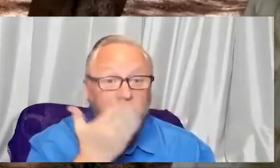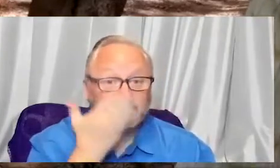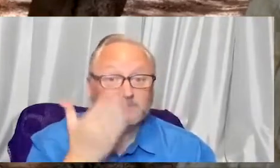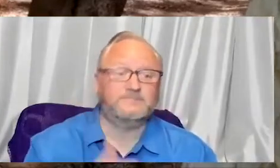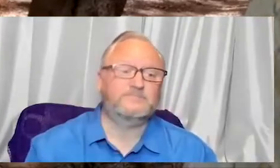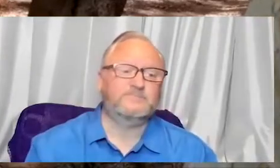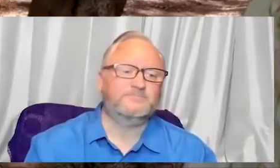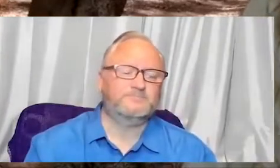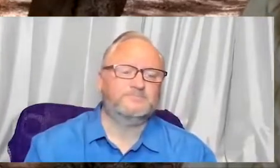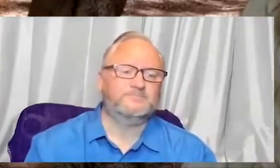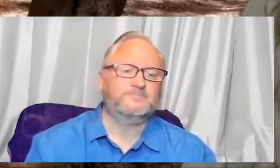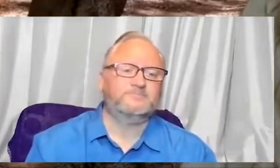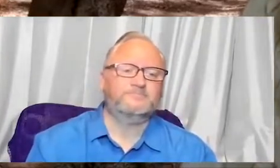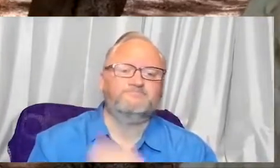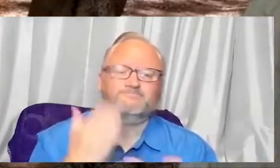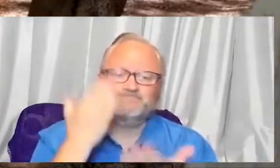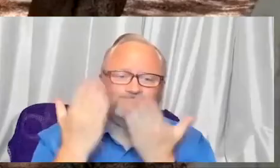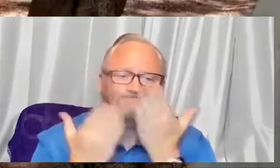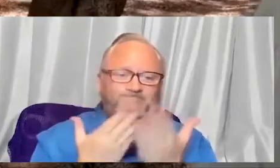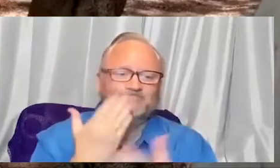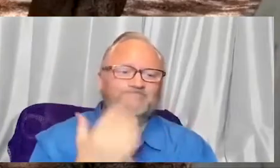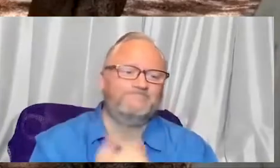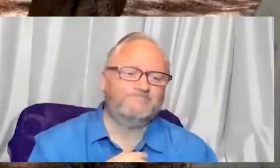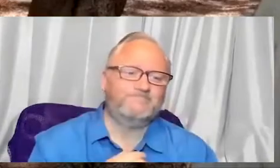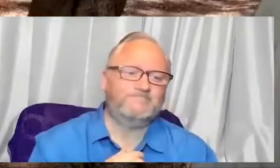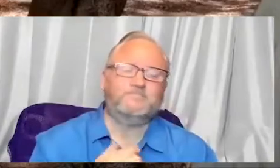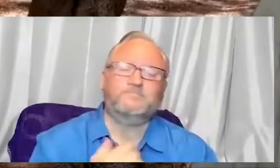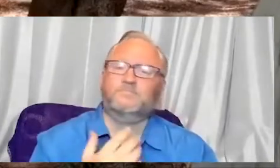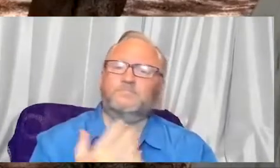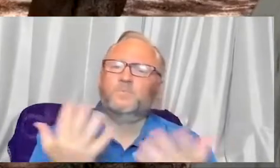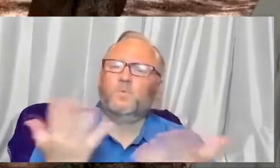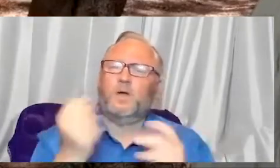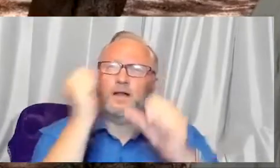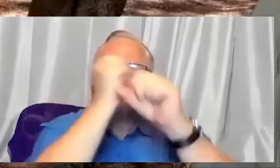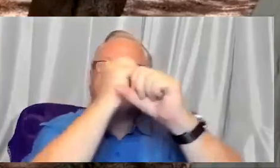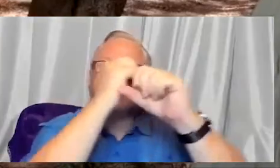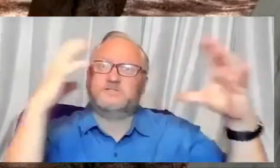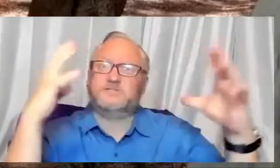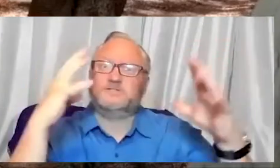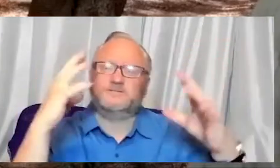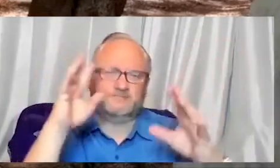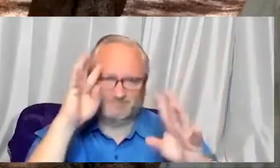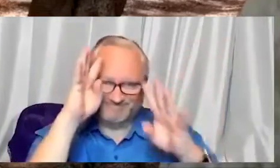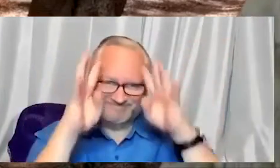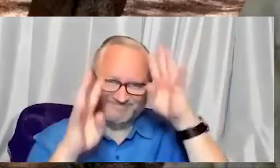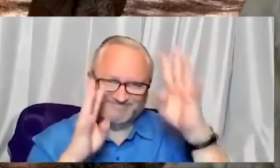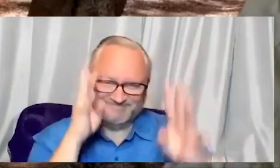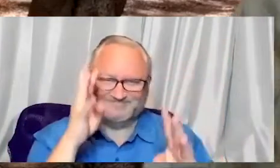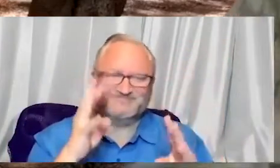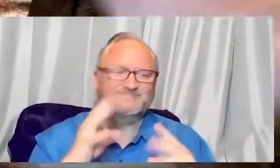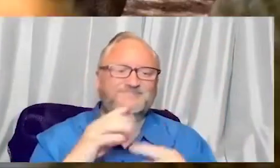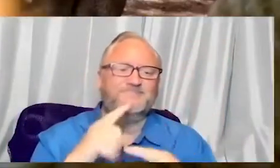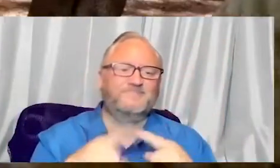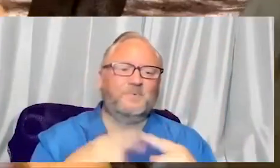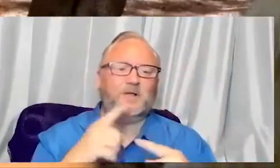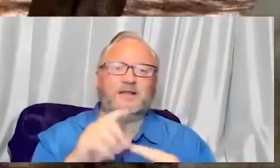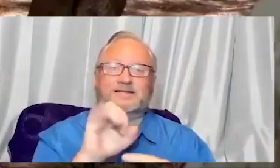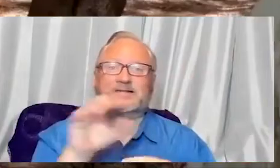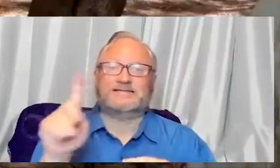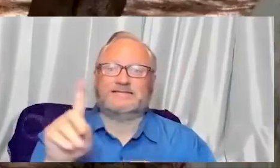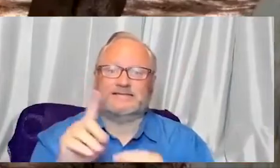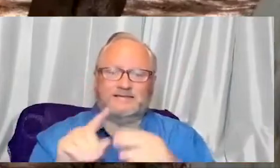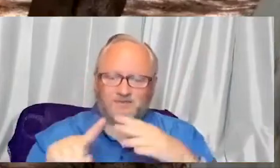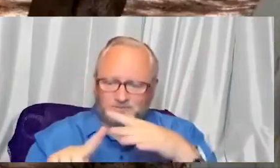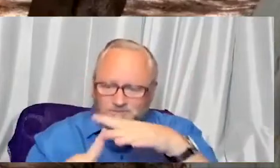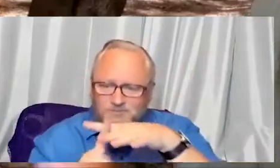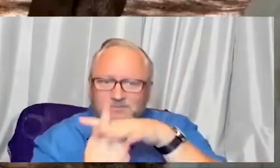its aroma. What images are conjured? From this seed sprouts new